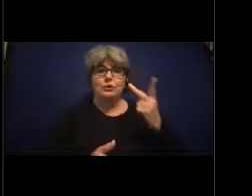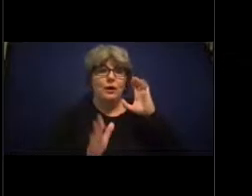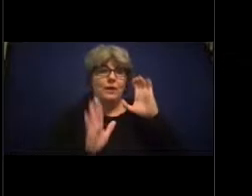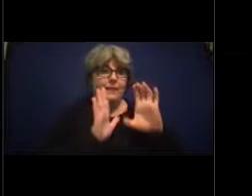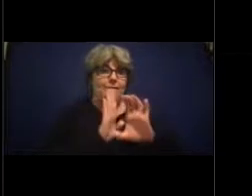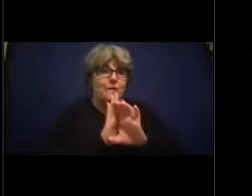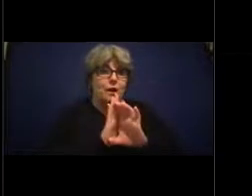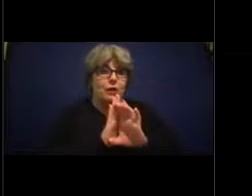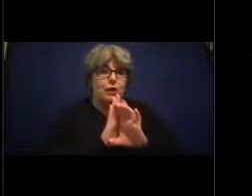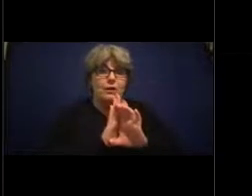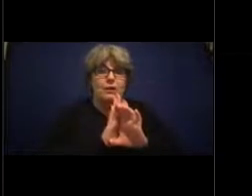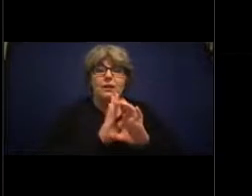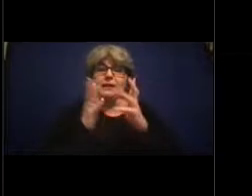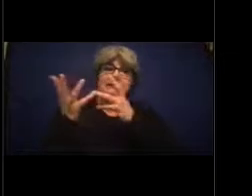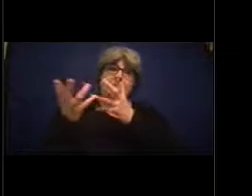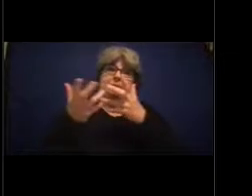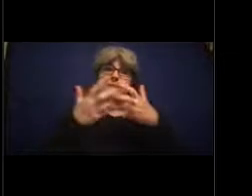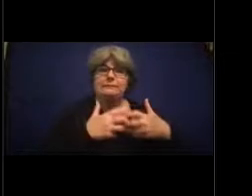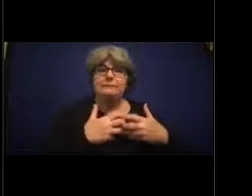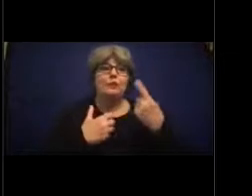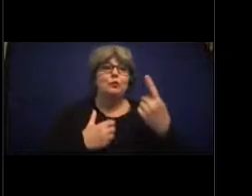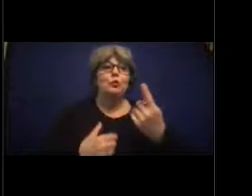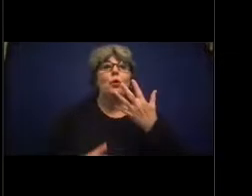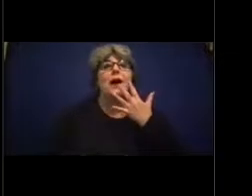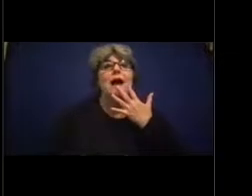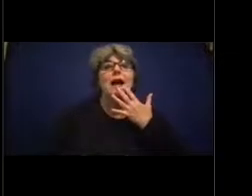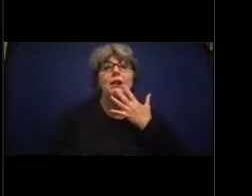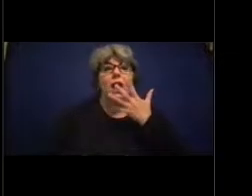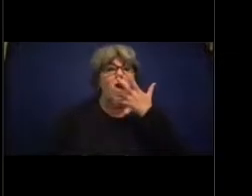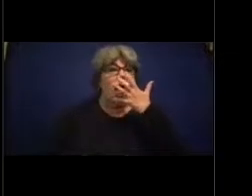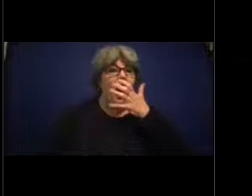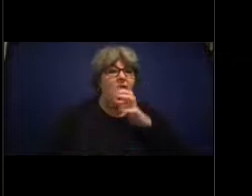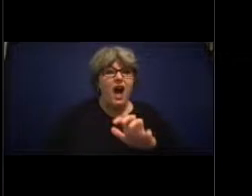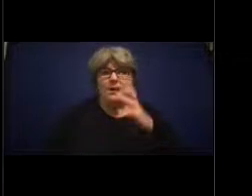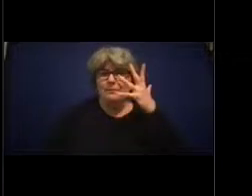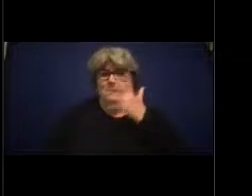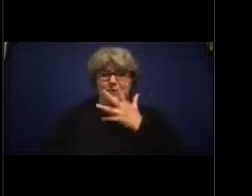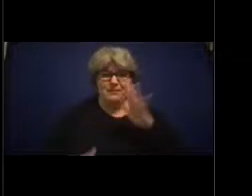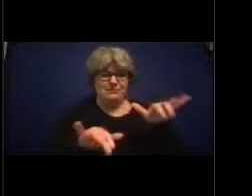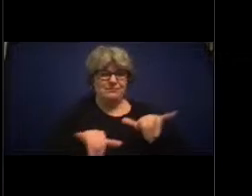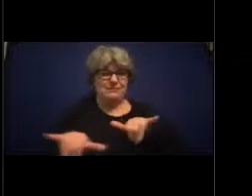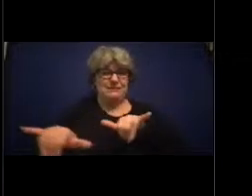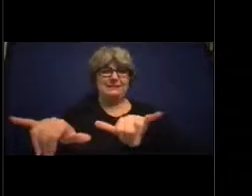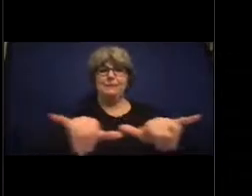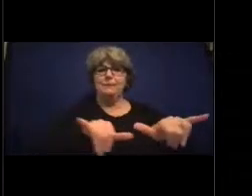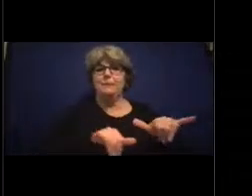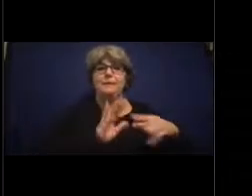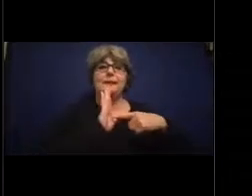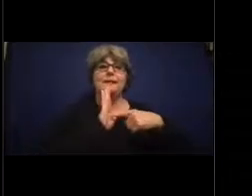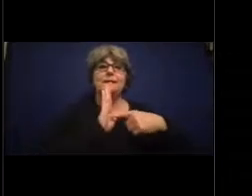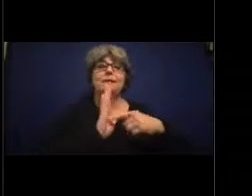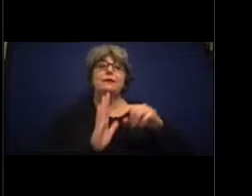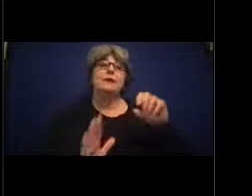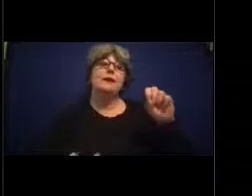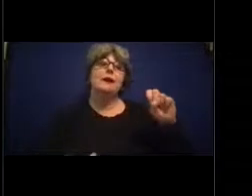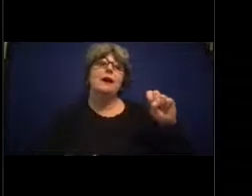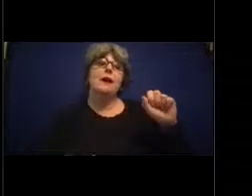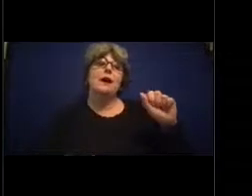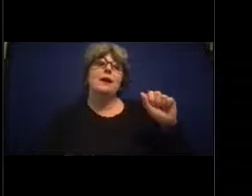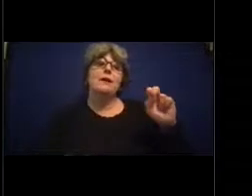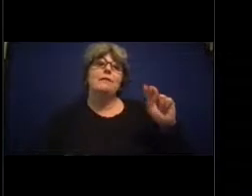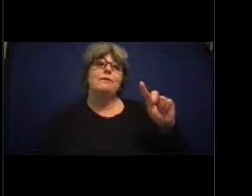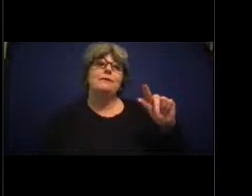like homogenization. There's just one color. The heat made everything look pretty similar. And we have an example from Santa Barbara Island, which is one of the islands.